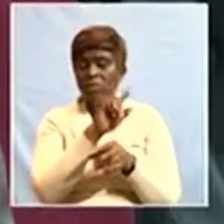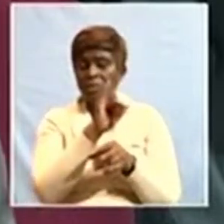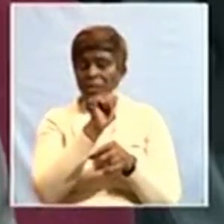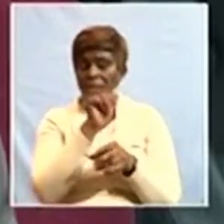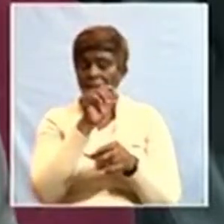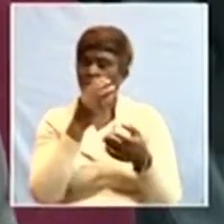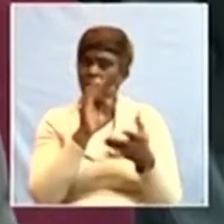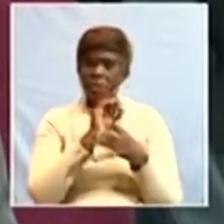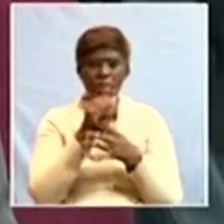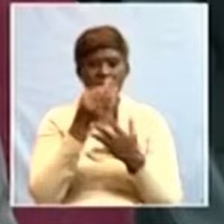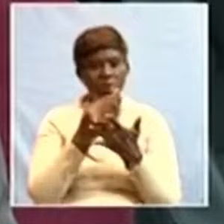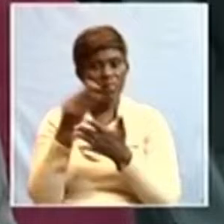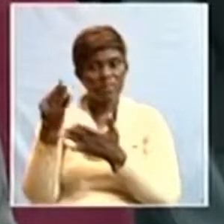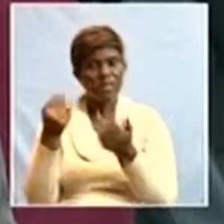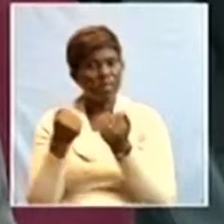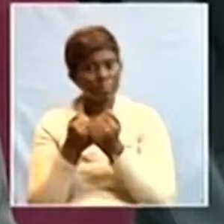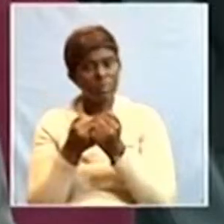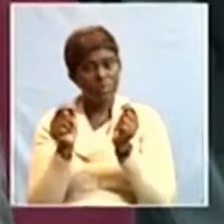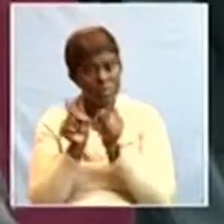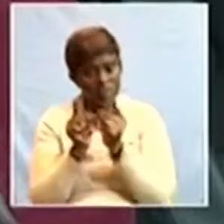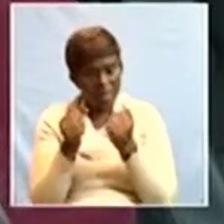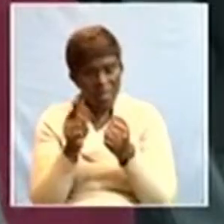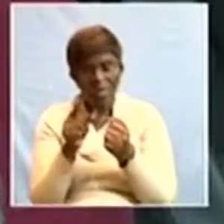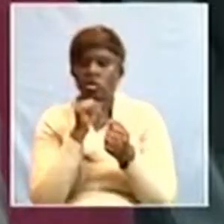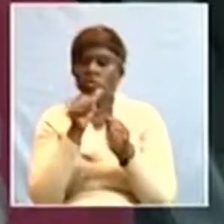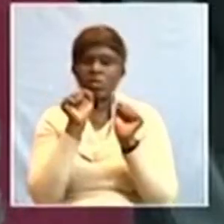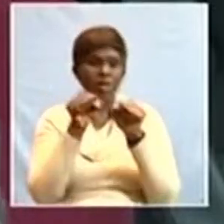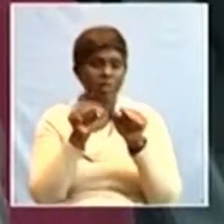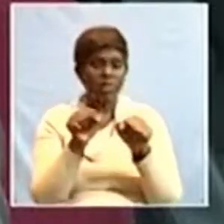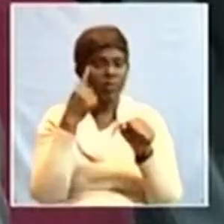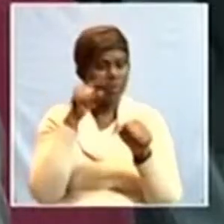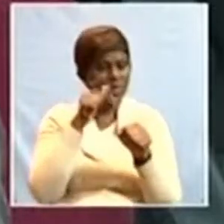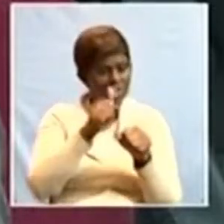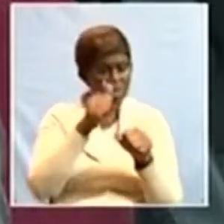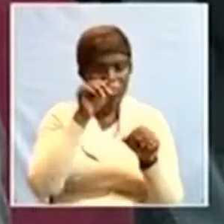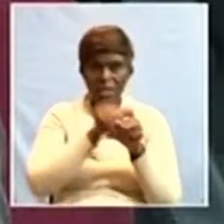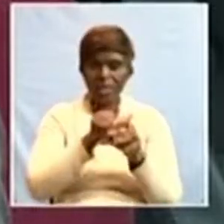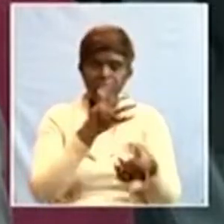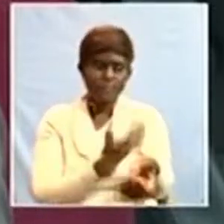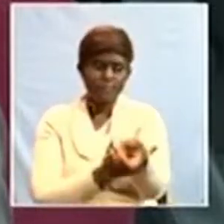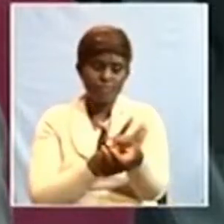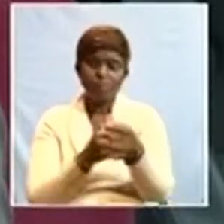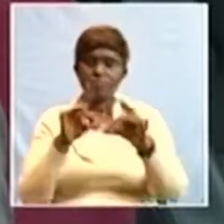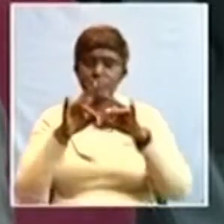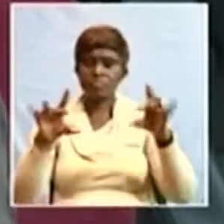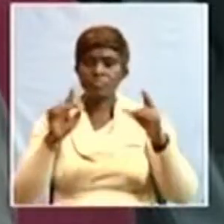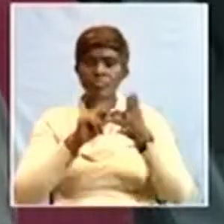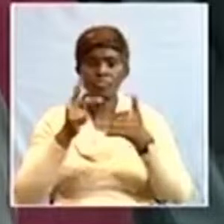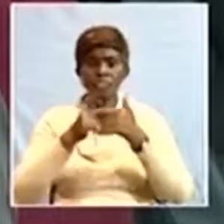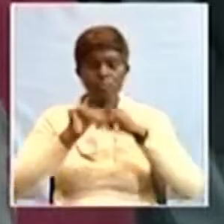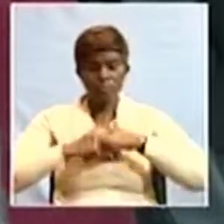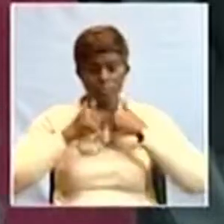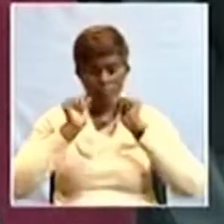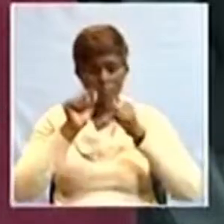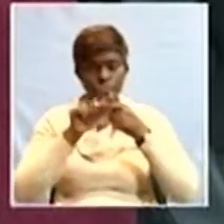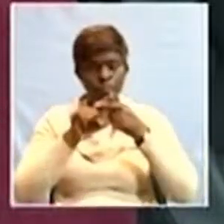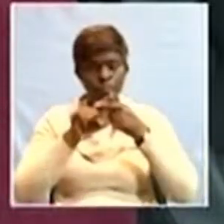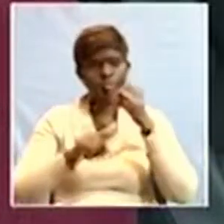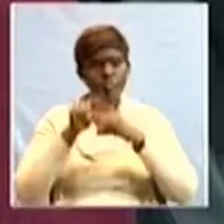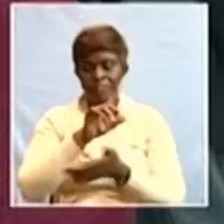FSIP and therefore not eligible for to be on the wetlands program, we were able to find